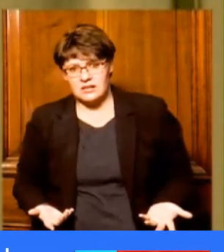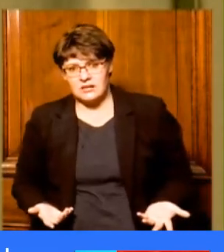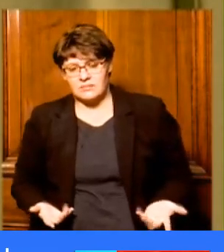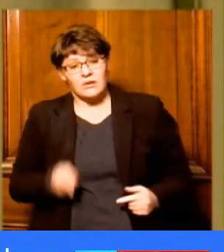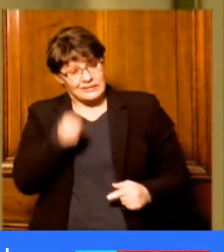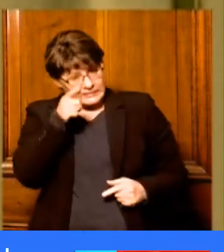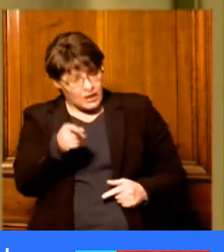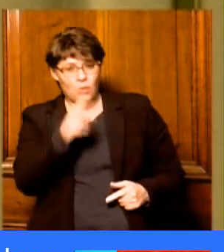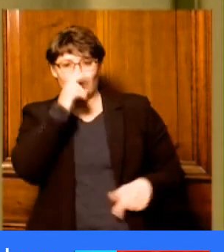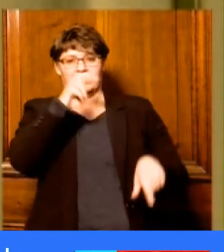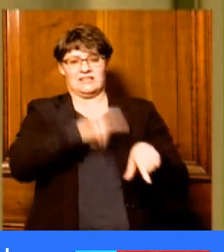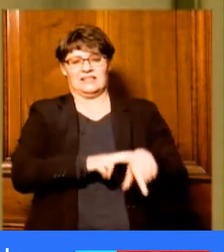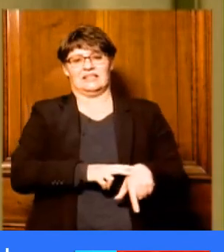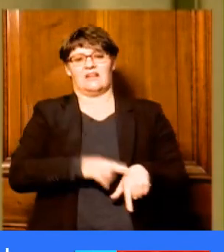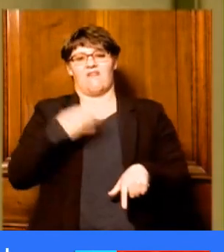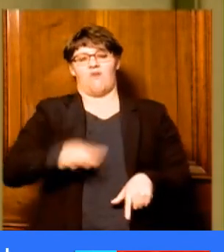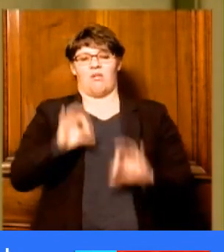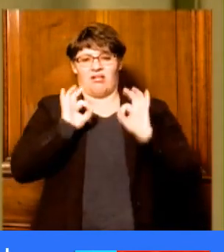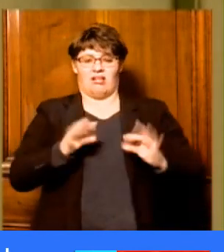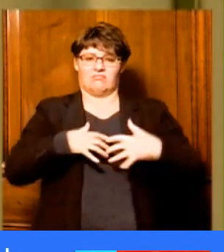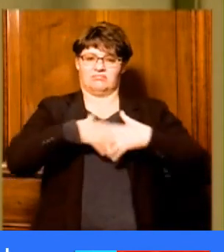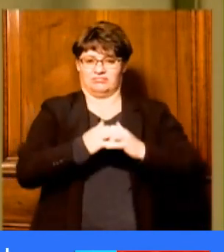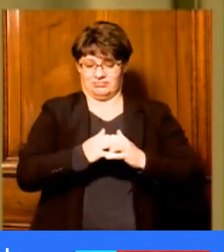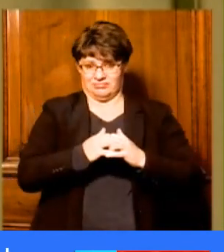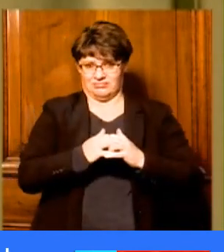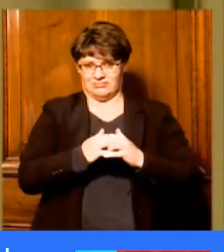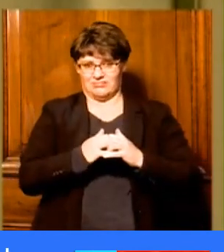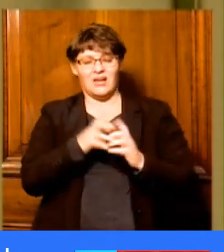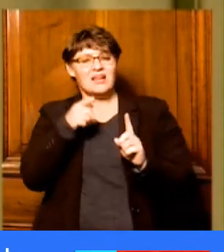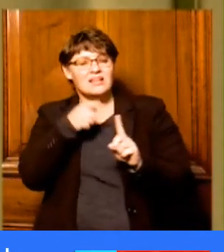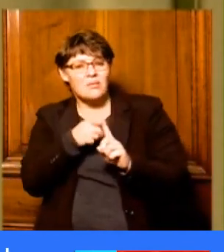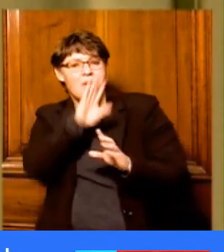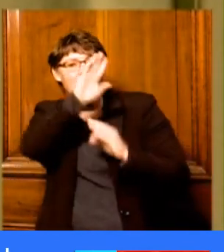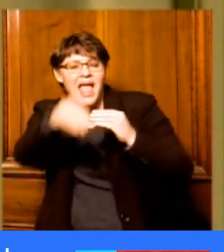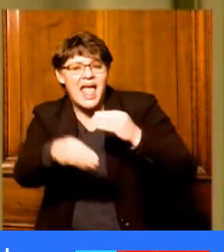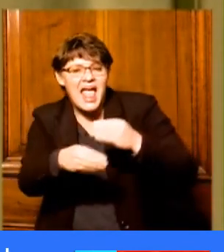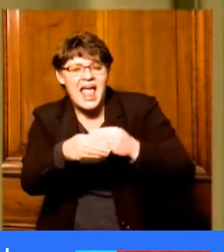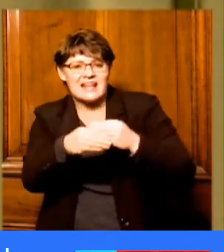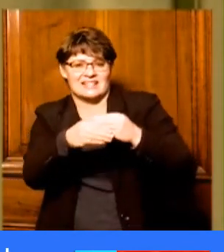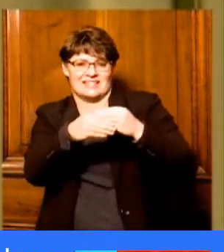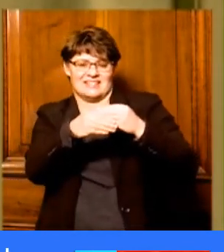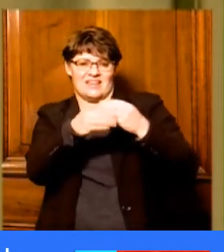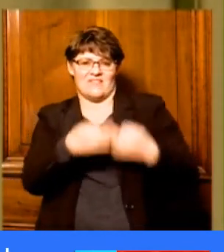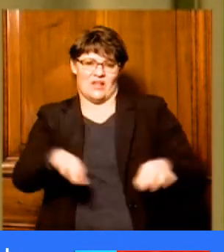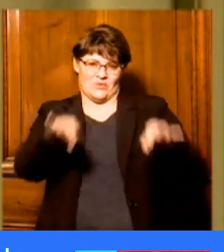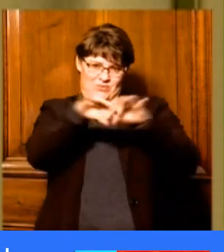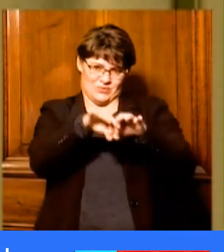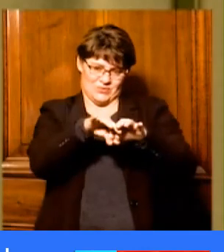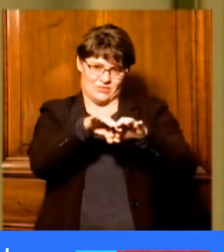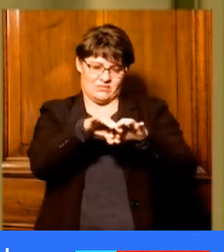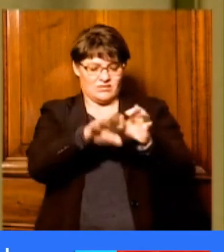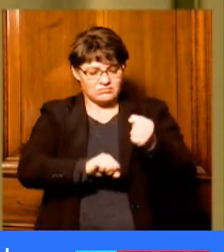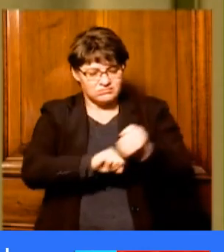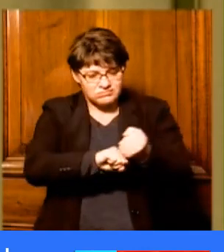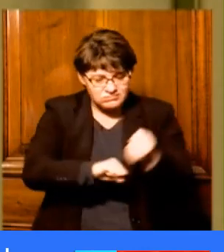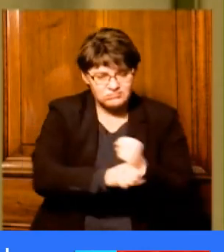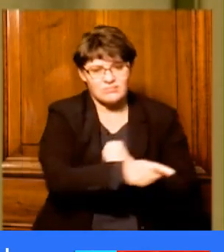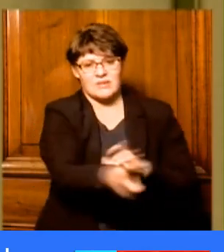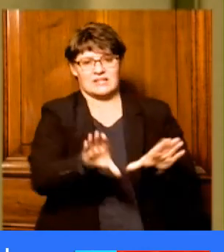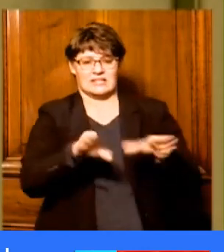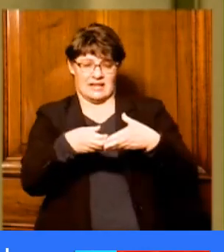therefore, formalization is actually about adding value and about value add to this sector.